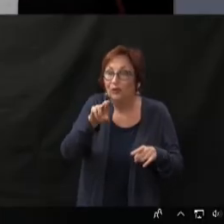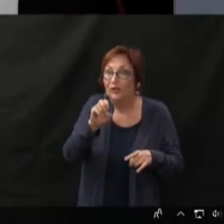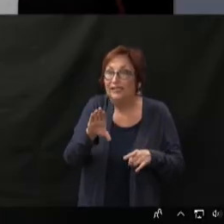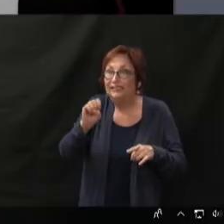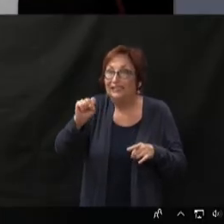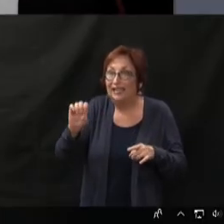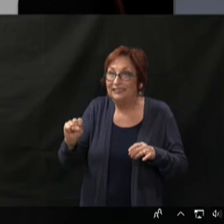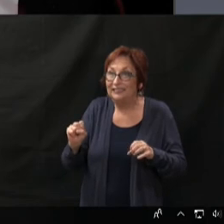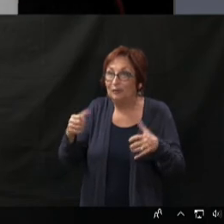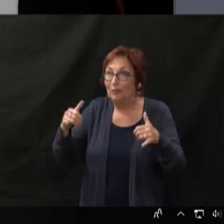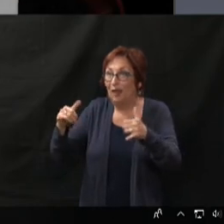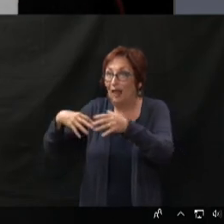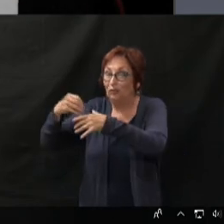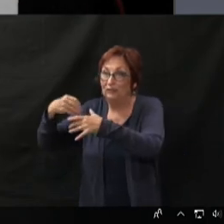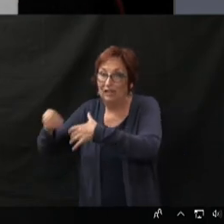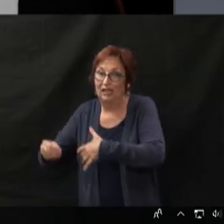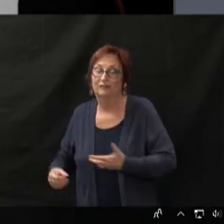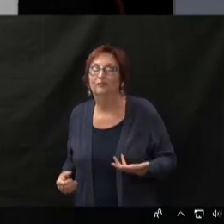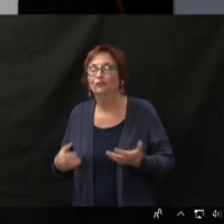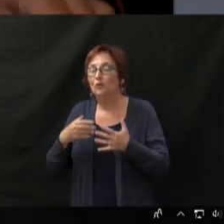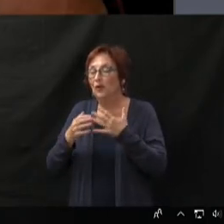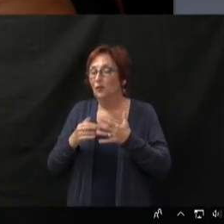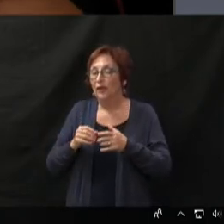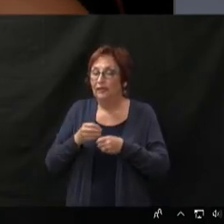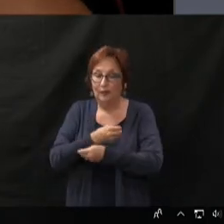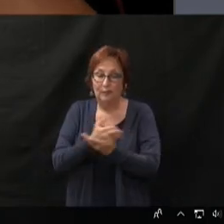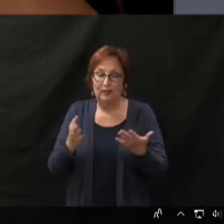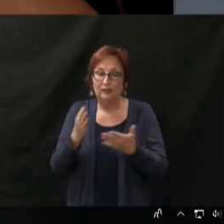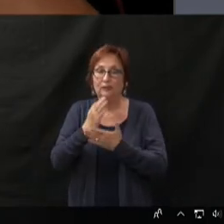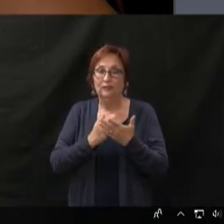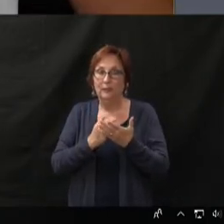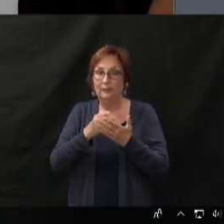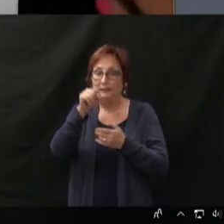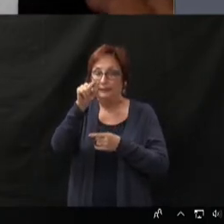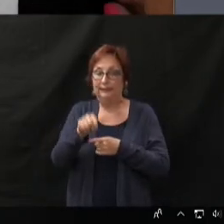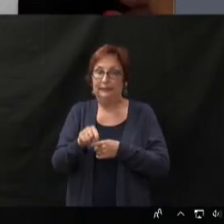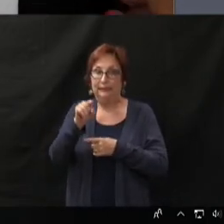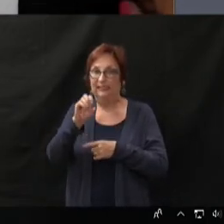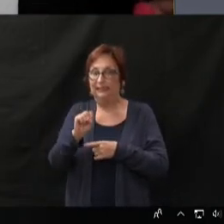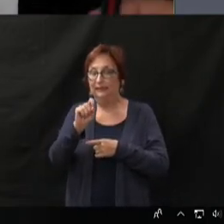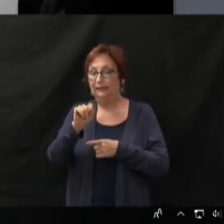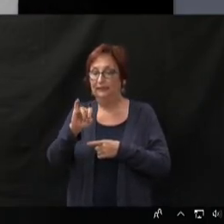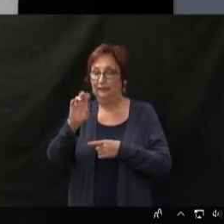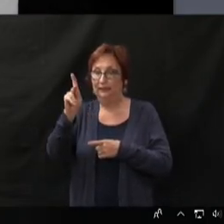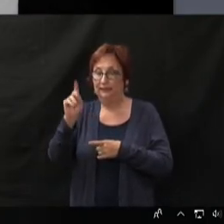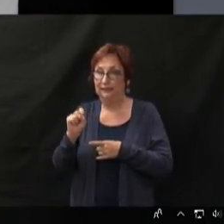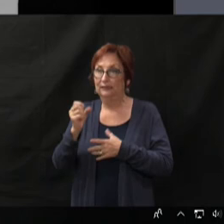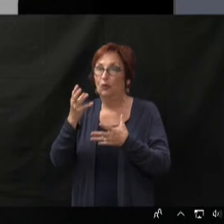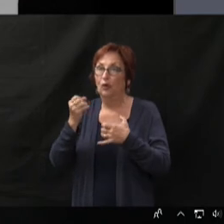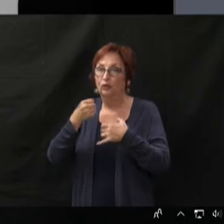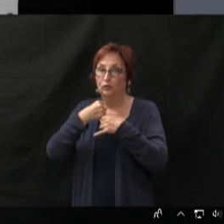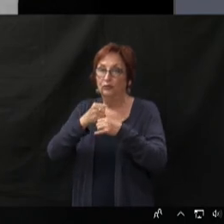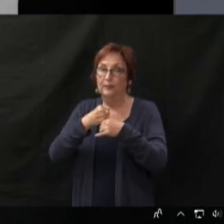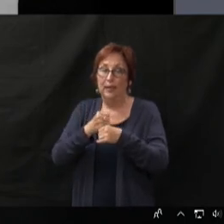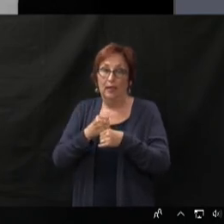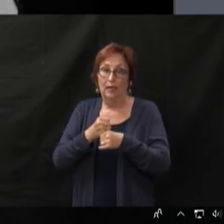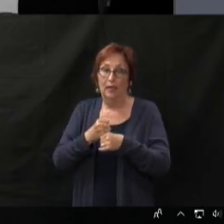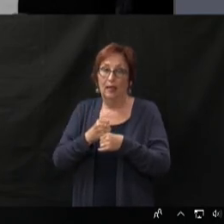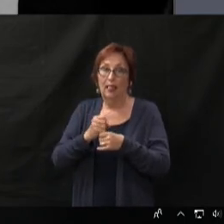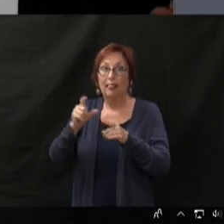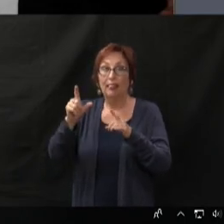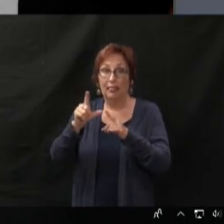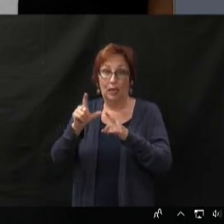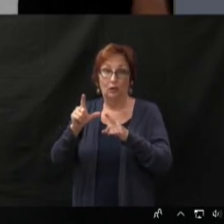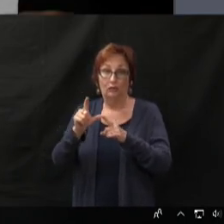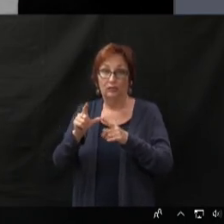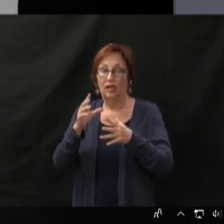So I give them some sticks and I said, I want you to make with your sticks letters, and